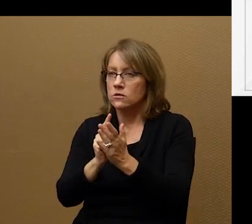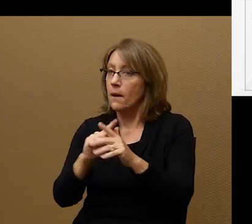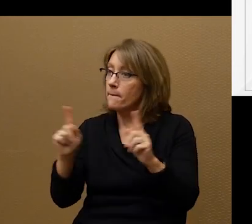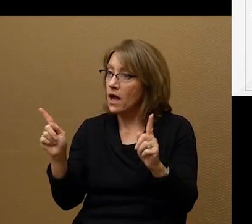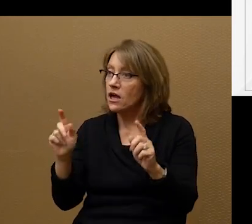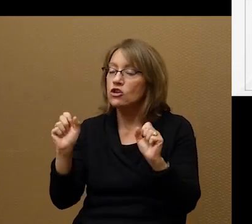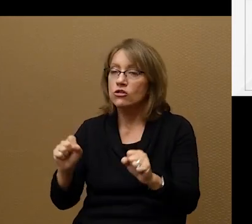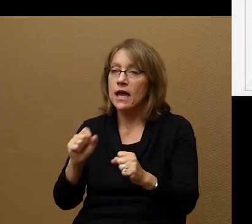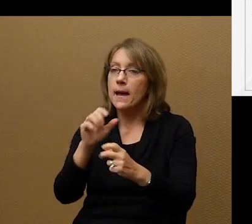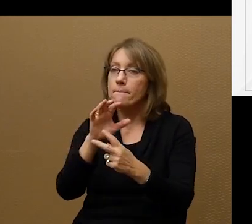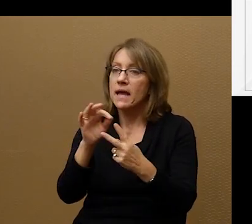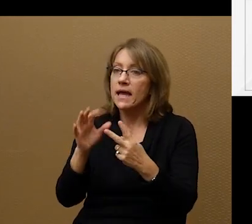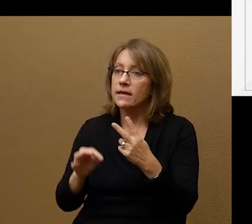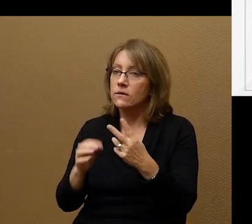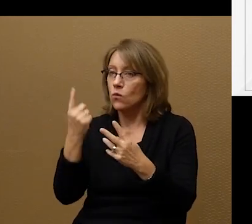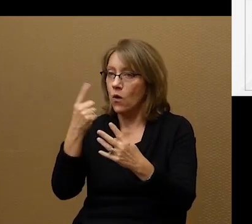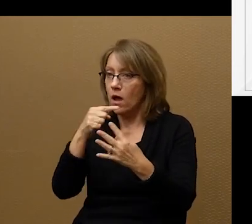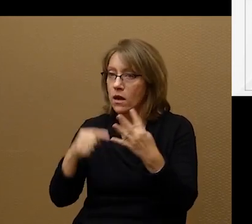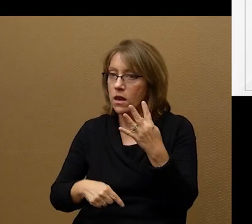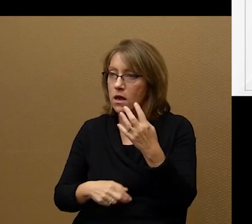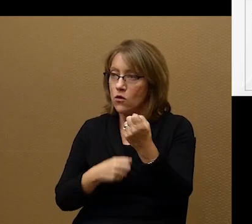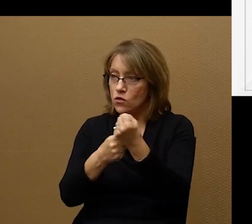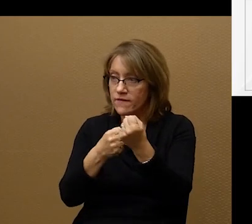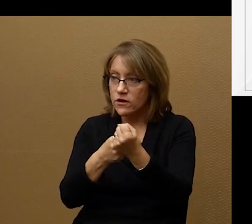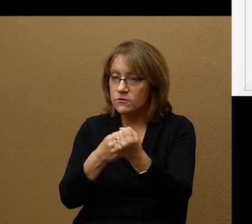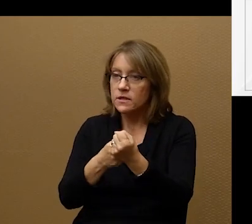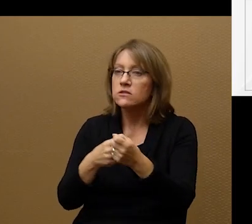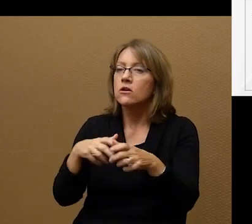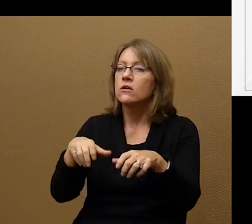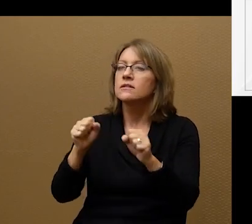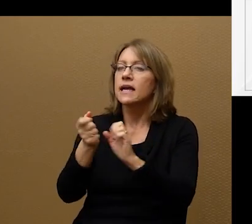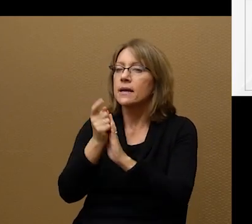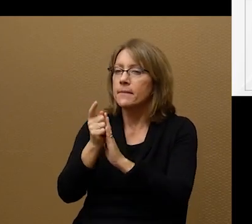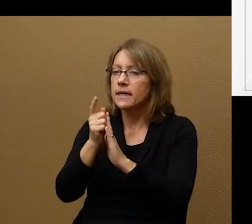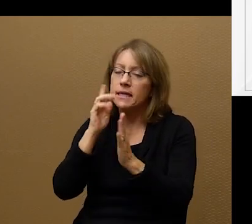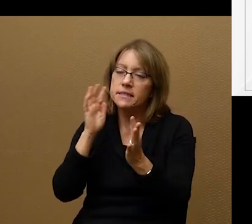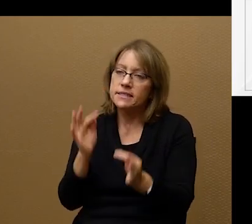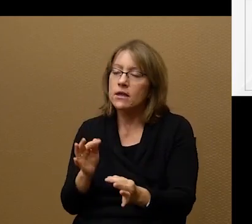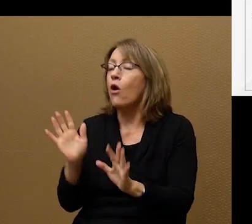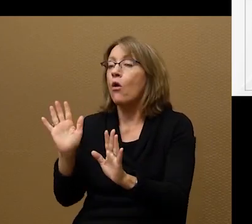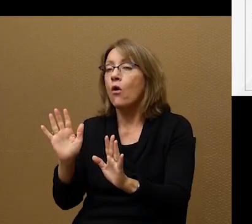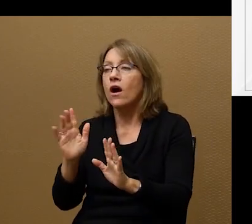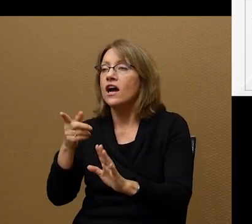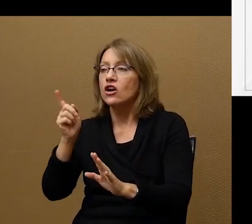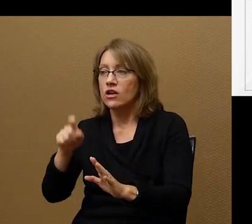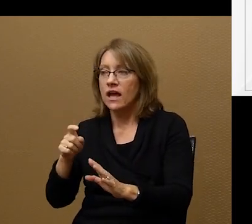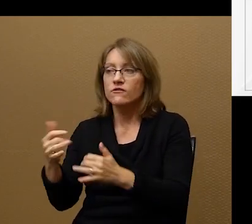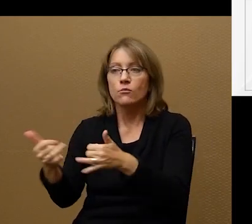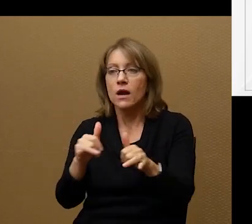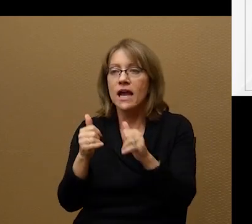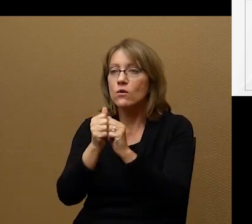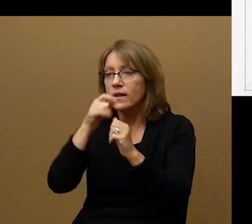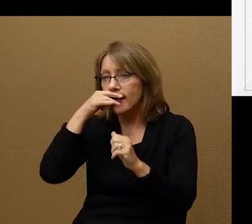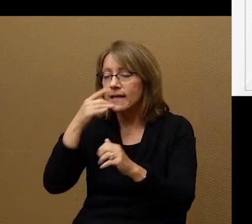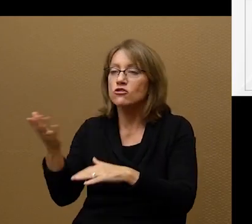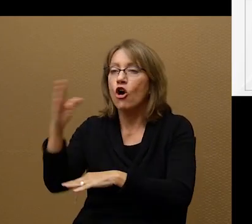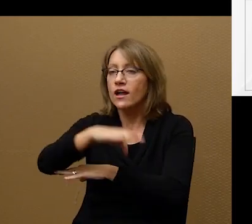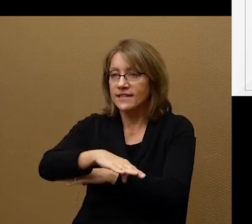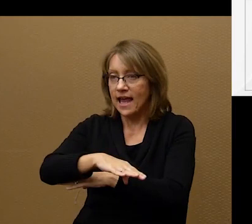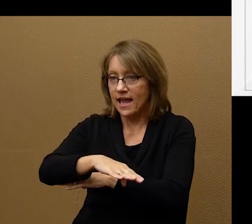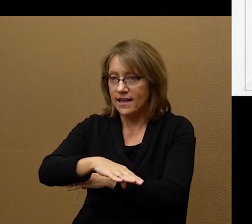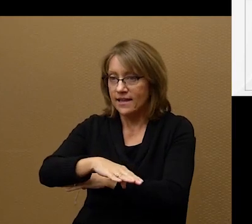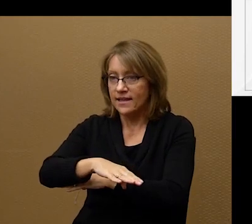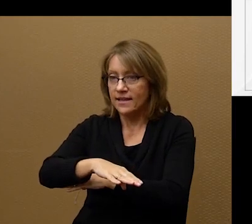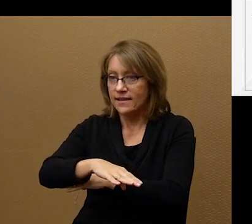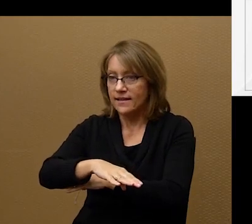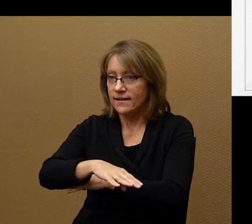one of these reinforcements. So just take a minute and decide. Oh, and you have to play with kids all day, and